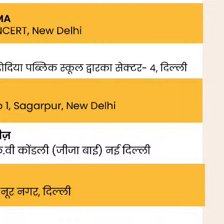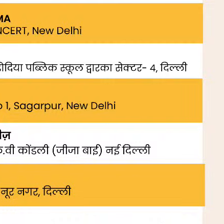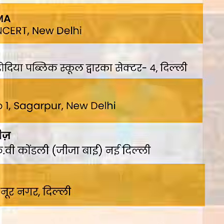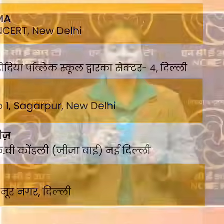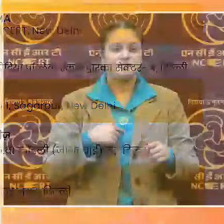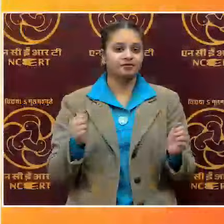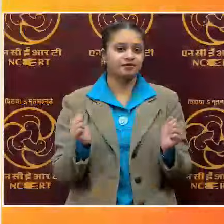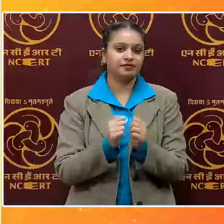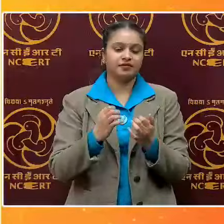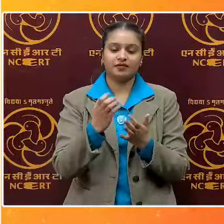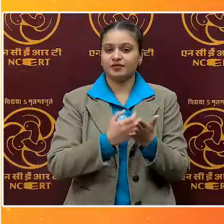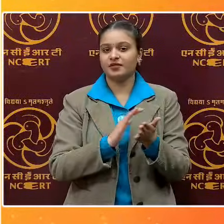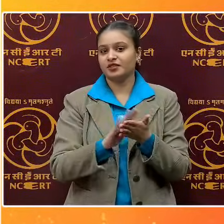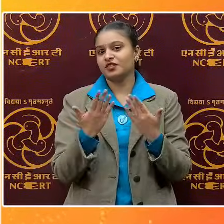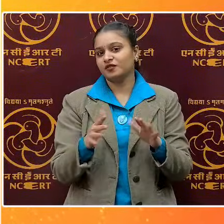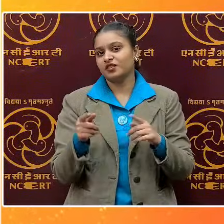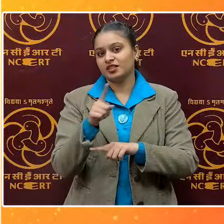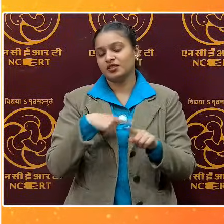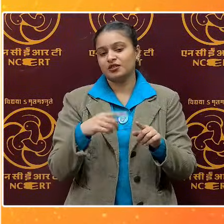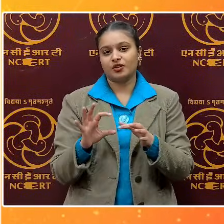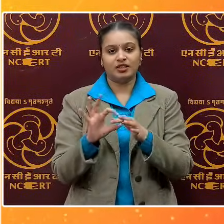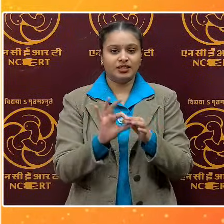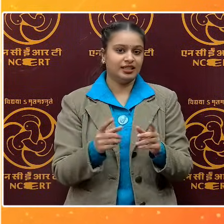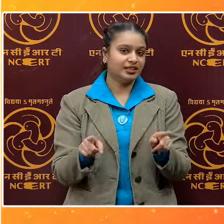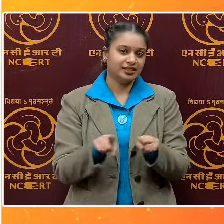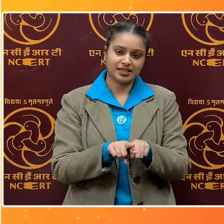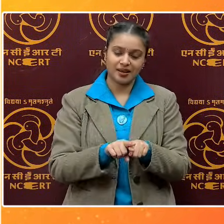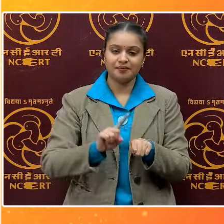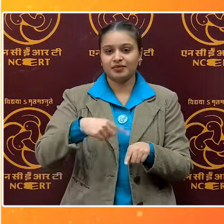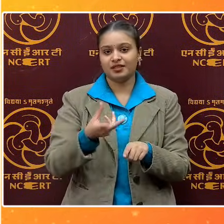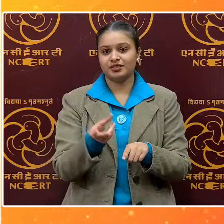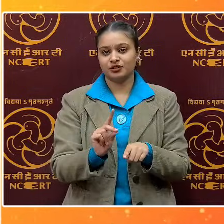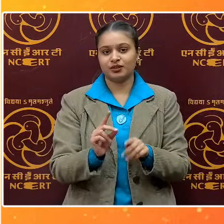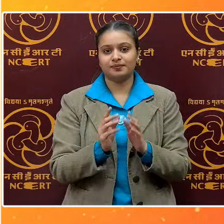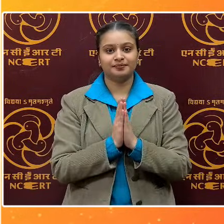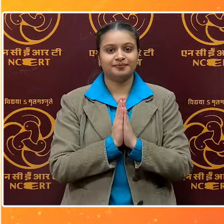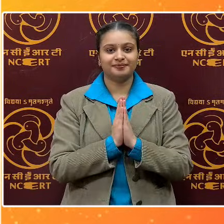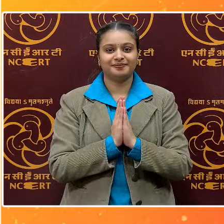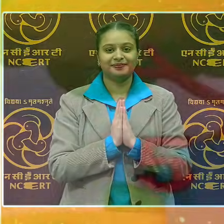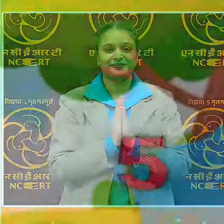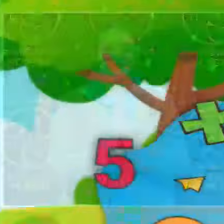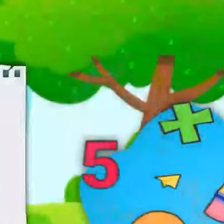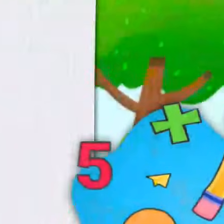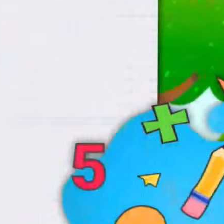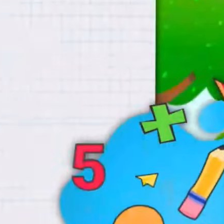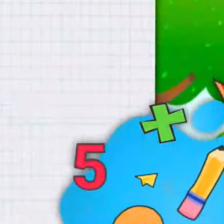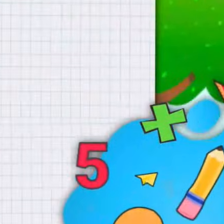With this as a wrap, this is me, Harpreet Kaur, signing off, and we'll join you shortly. Namaskar.